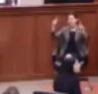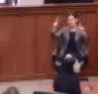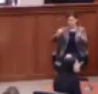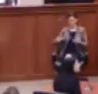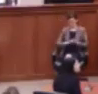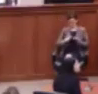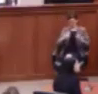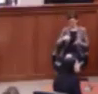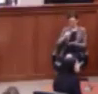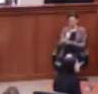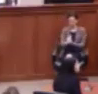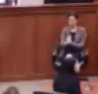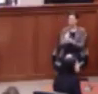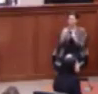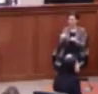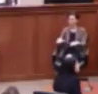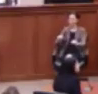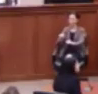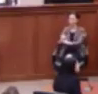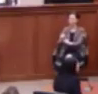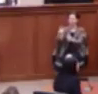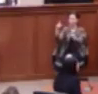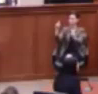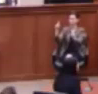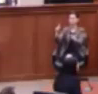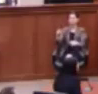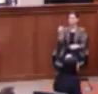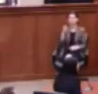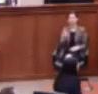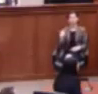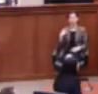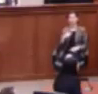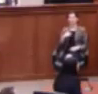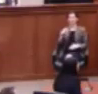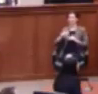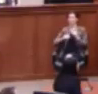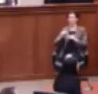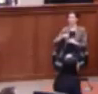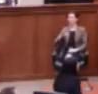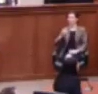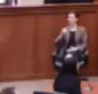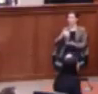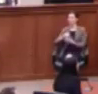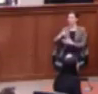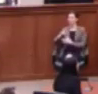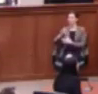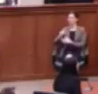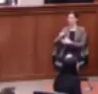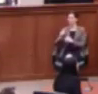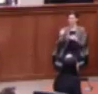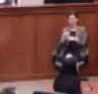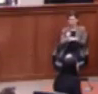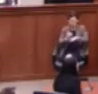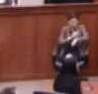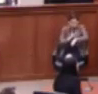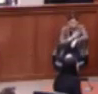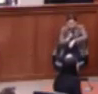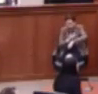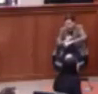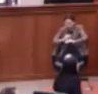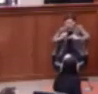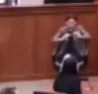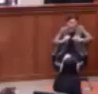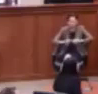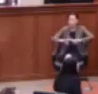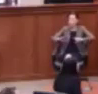from our school. As I mentioned, we have a 50,000 square foot facility that we are working to renovate and prepare to offer